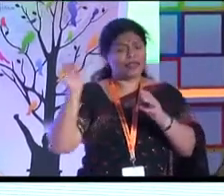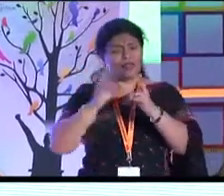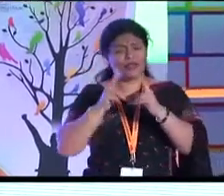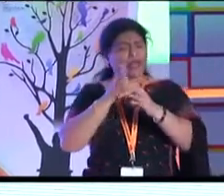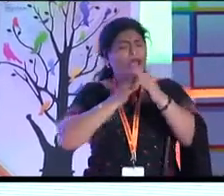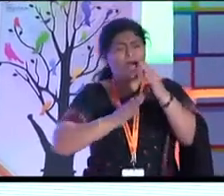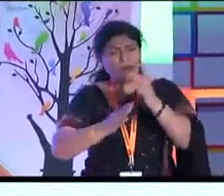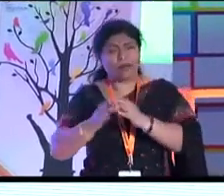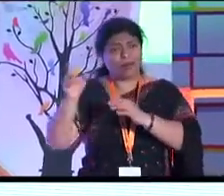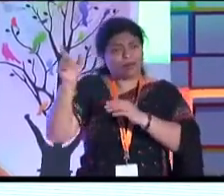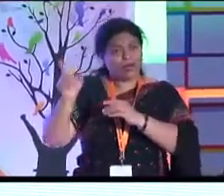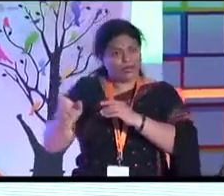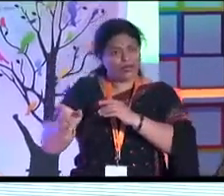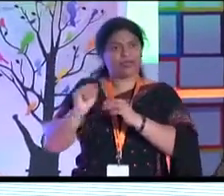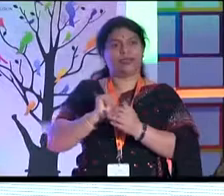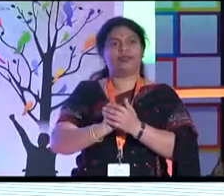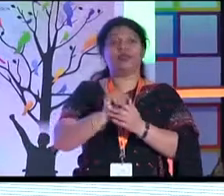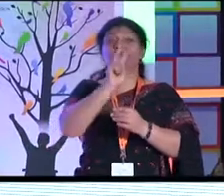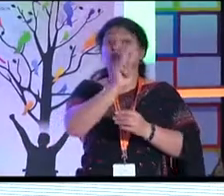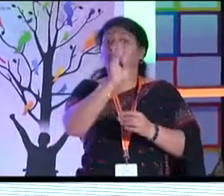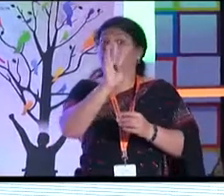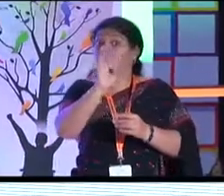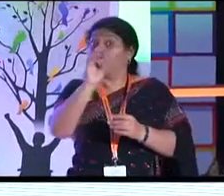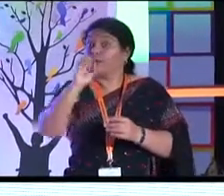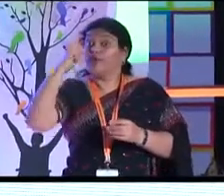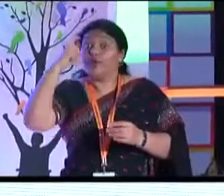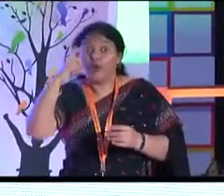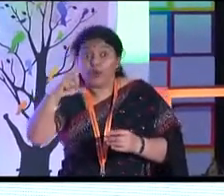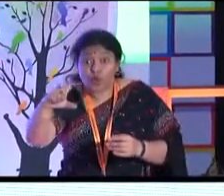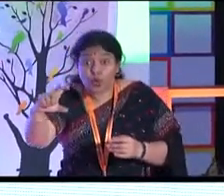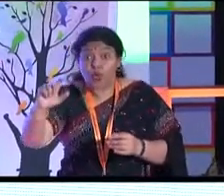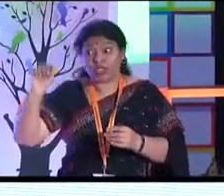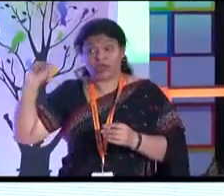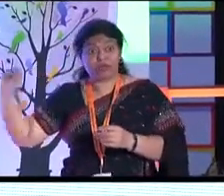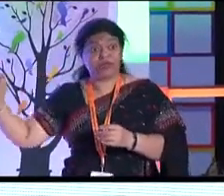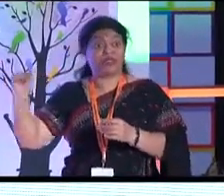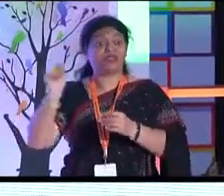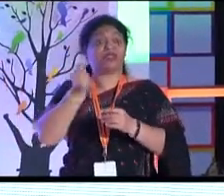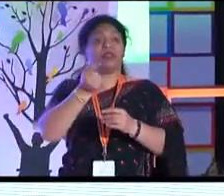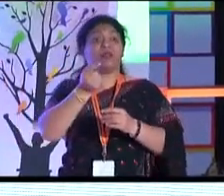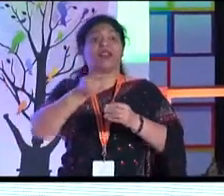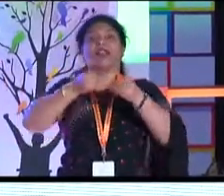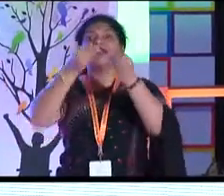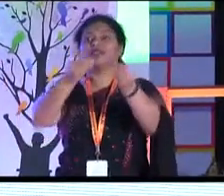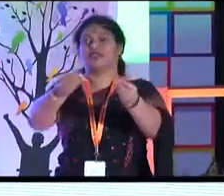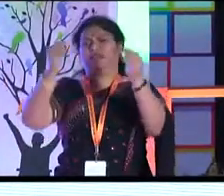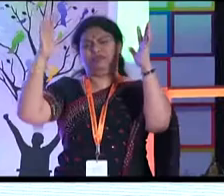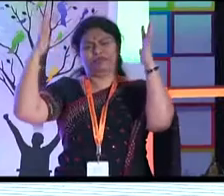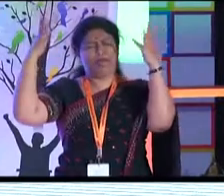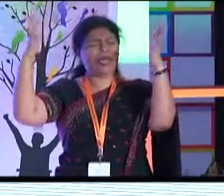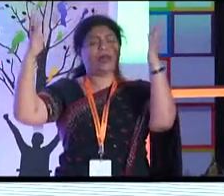he has really given 240 plus crores of his personal money for this cause. A big round of